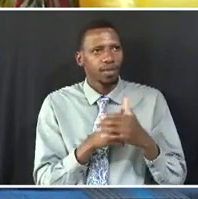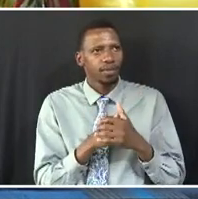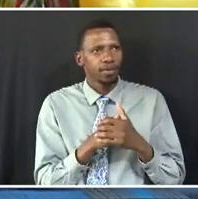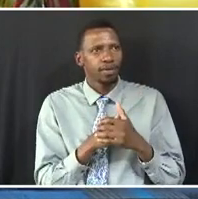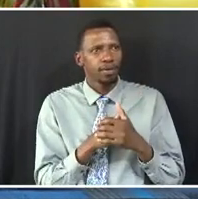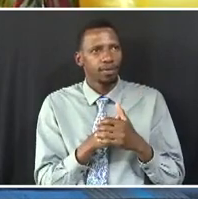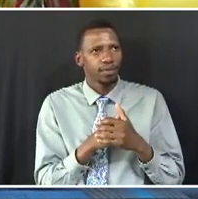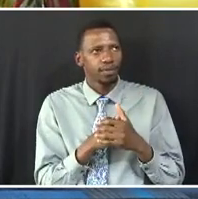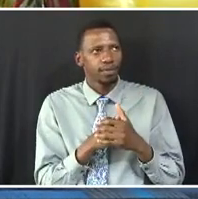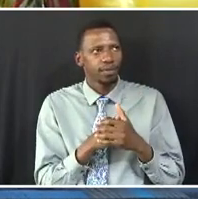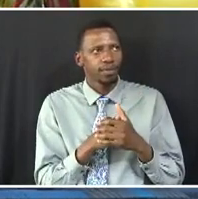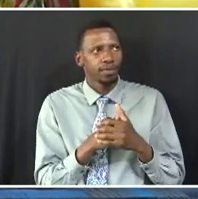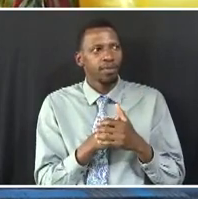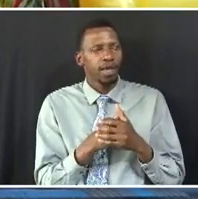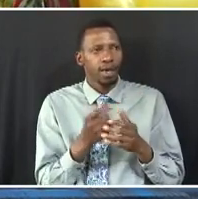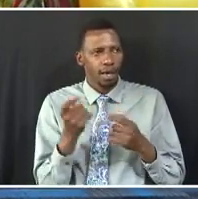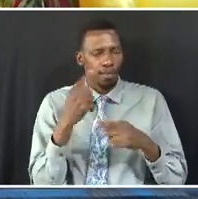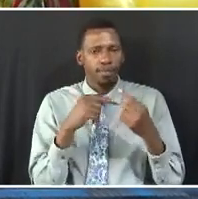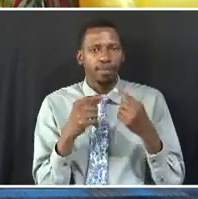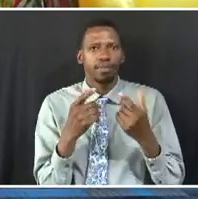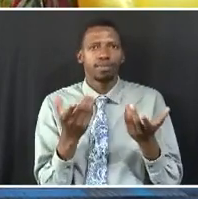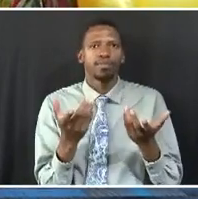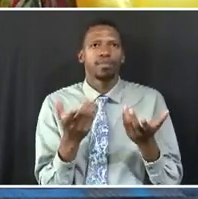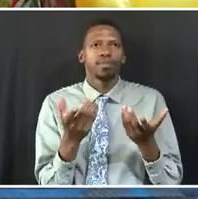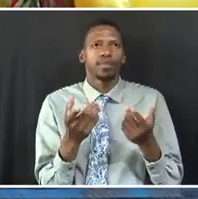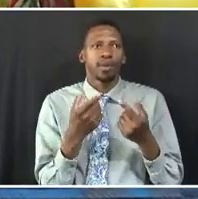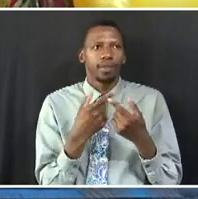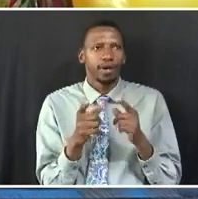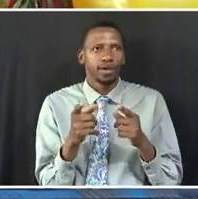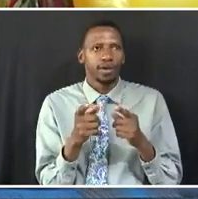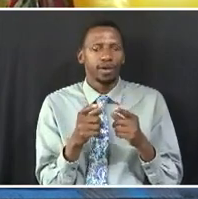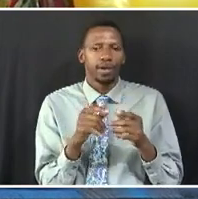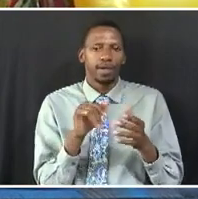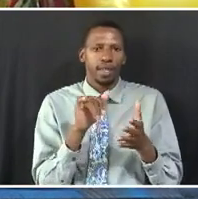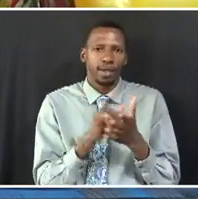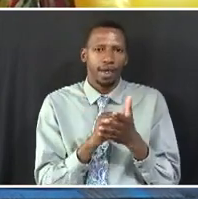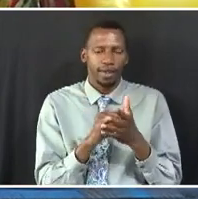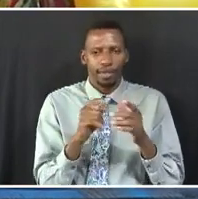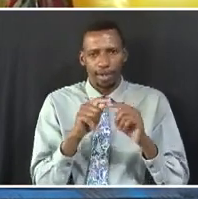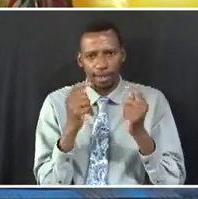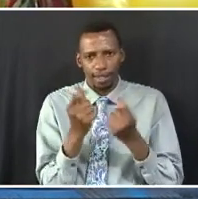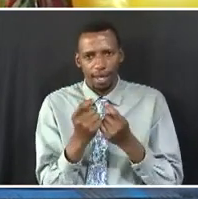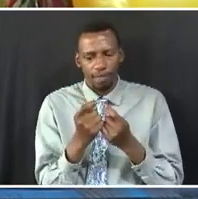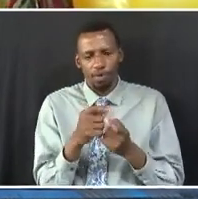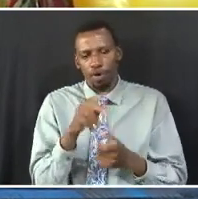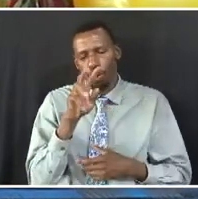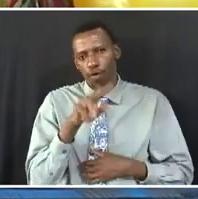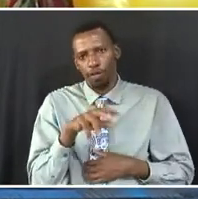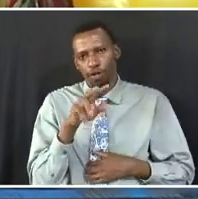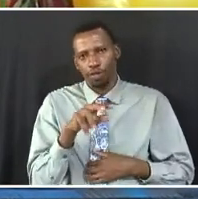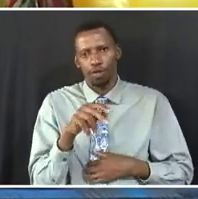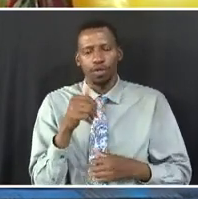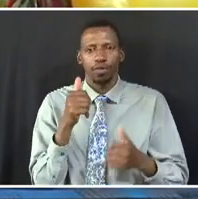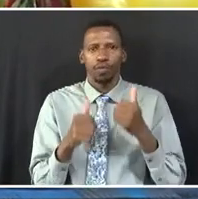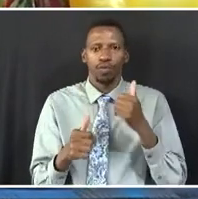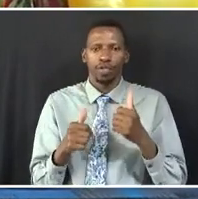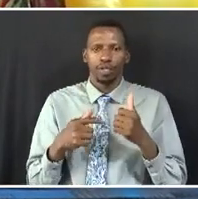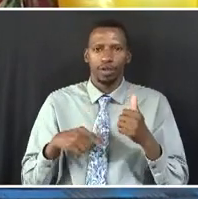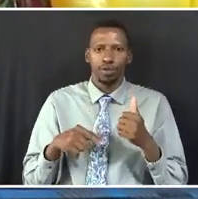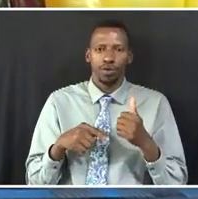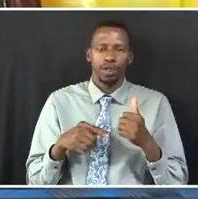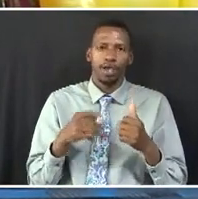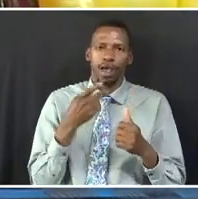owe you? I'll pay them once. That is the kind of attitude that I'd like us as parents never to